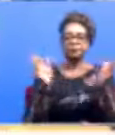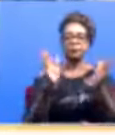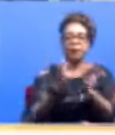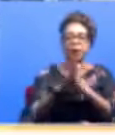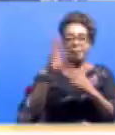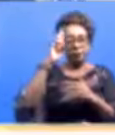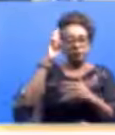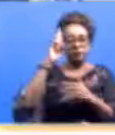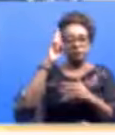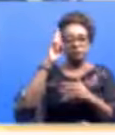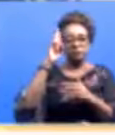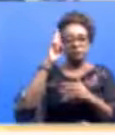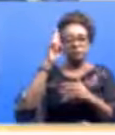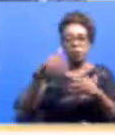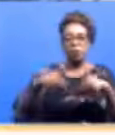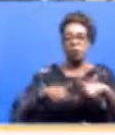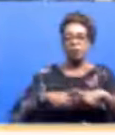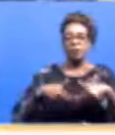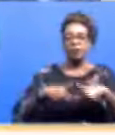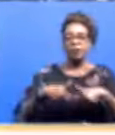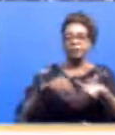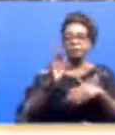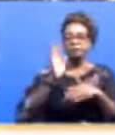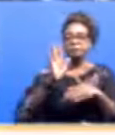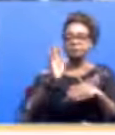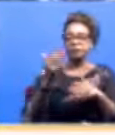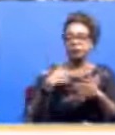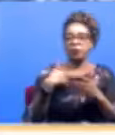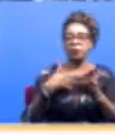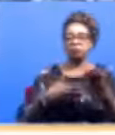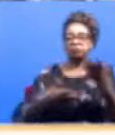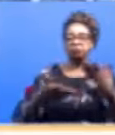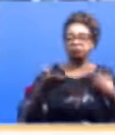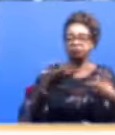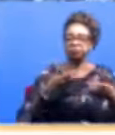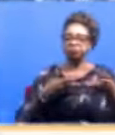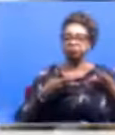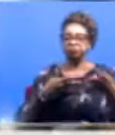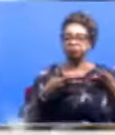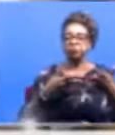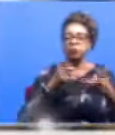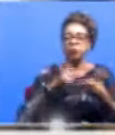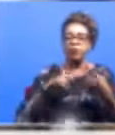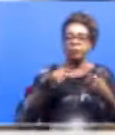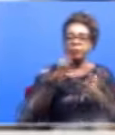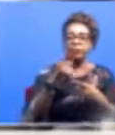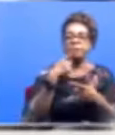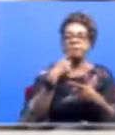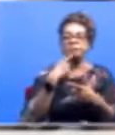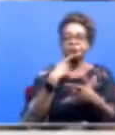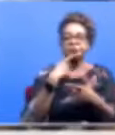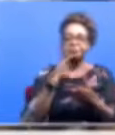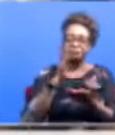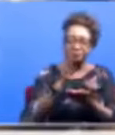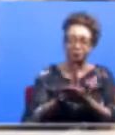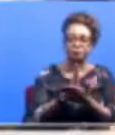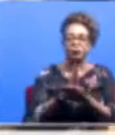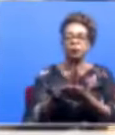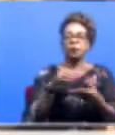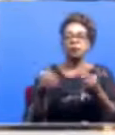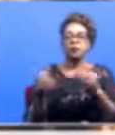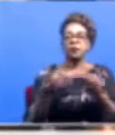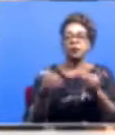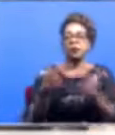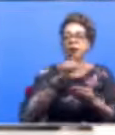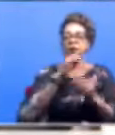police. Youth from Marachi Jobless staged a protest over what they call insincerity from Busia Governor